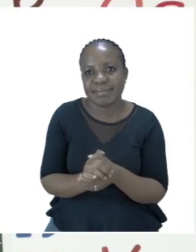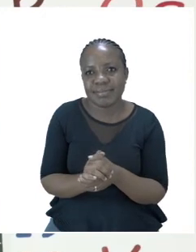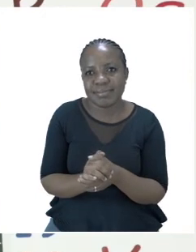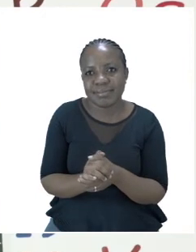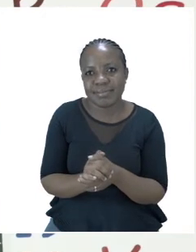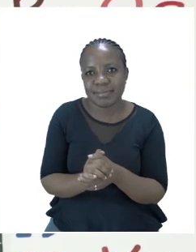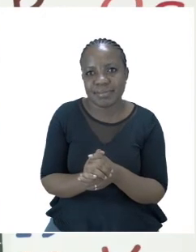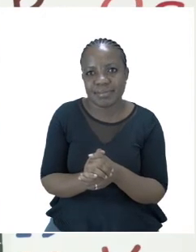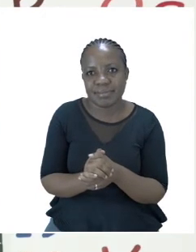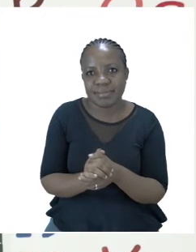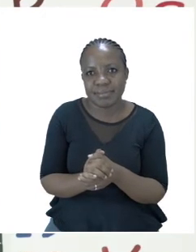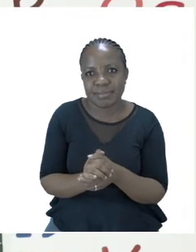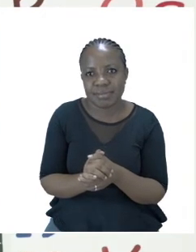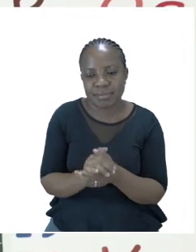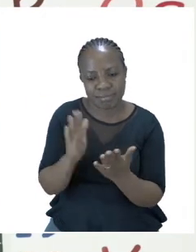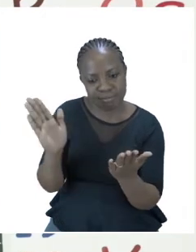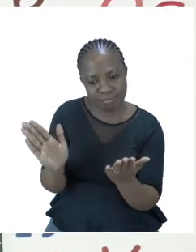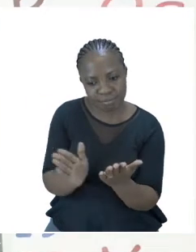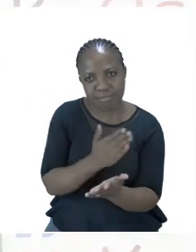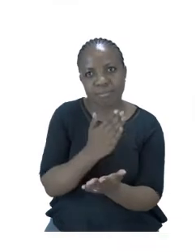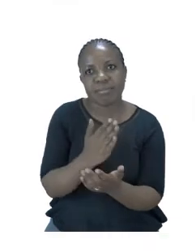now go to the next page.